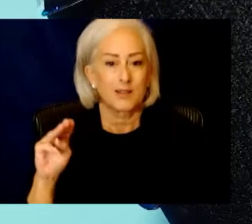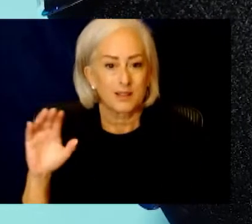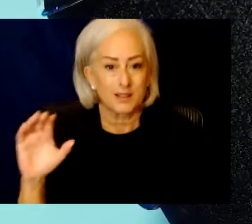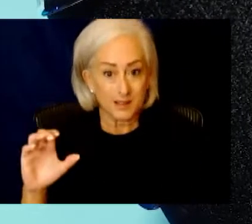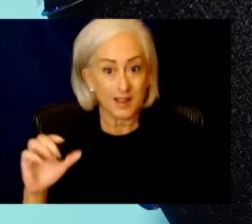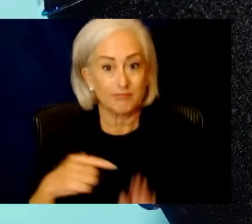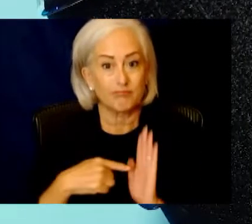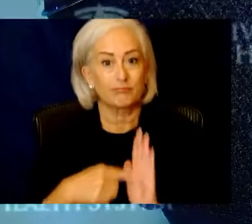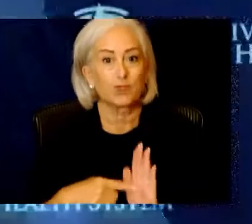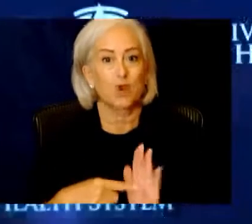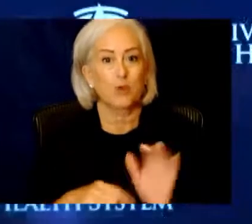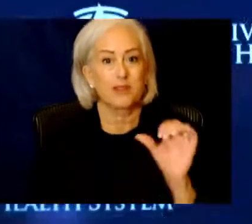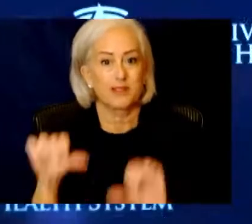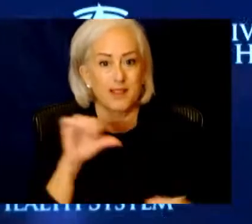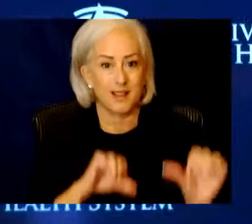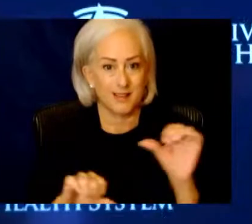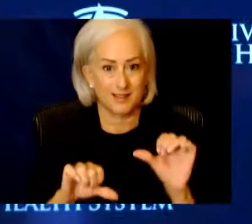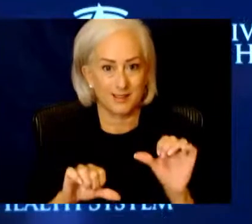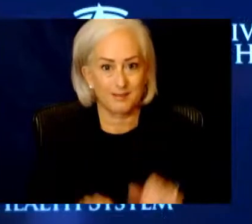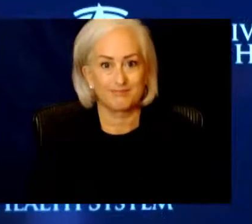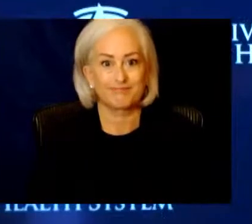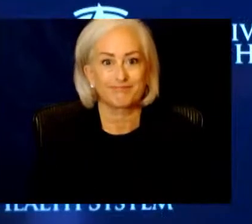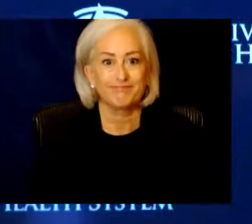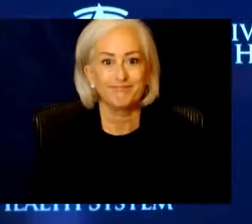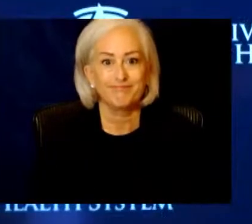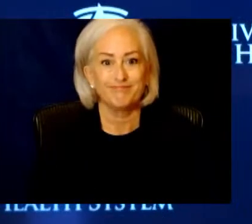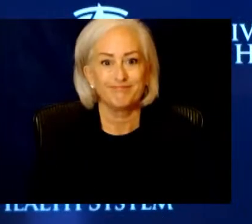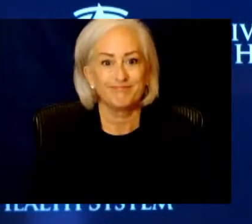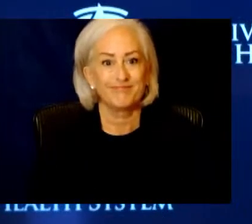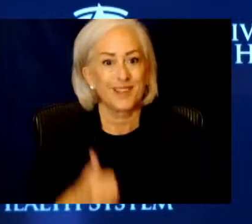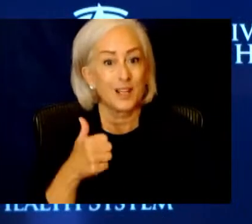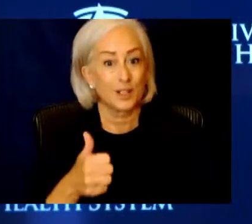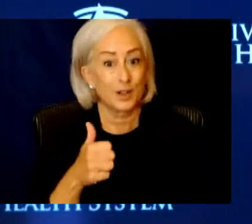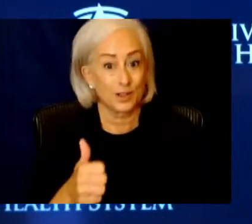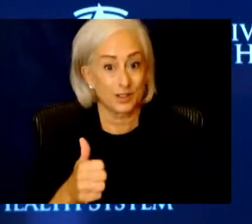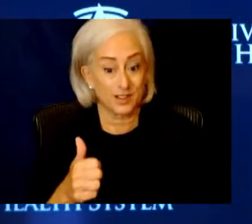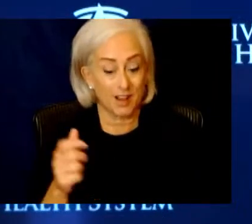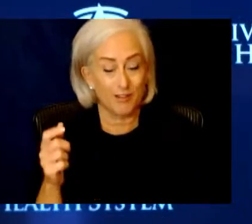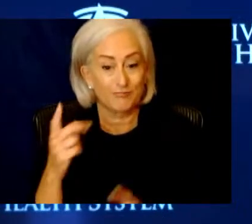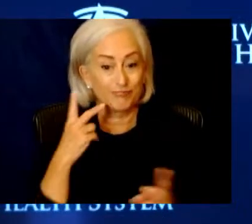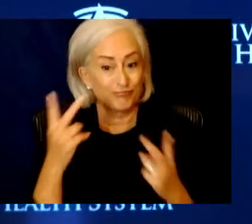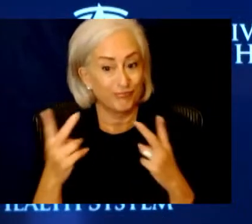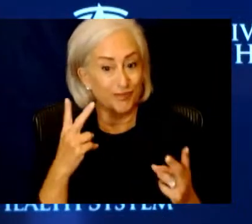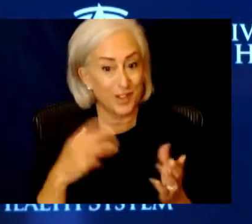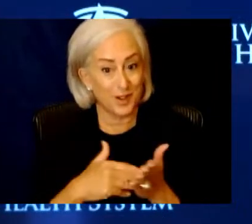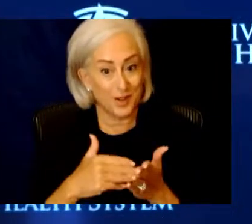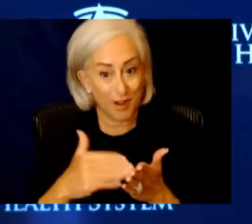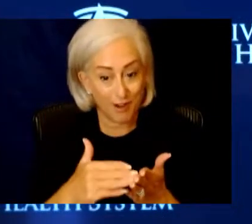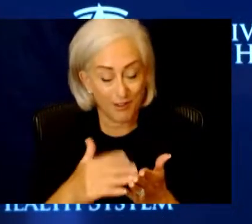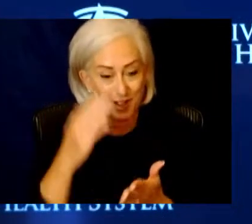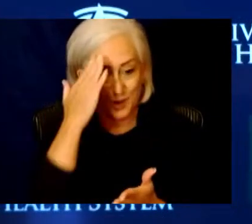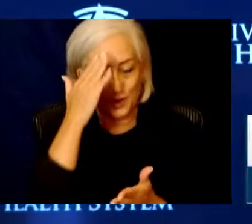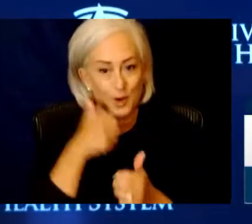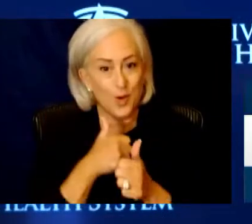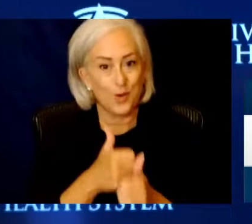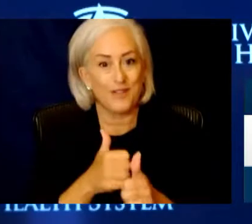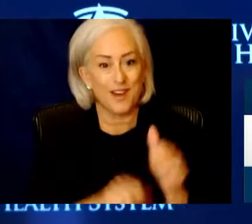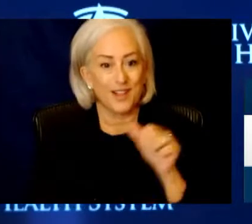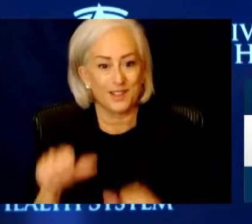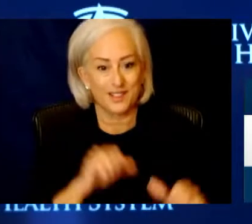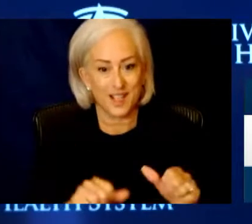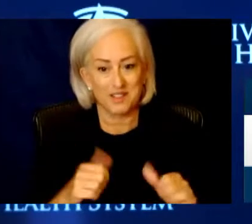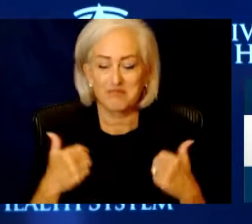the Science. If you're a regular viewer, you know we always follow the science, and we have a truly remarkable